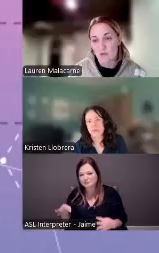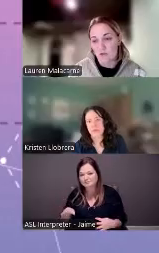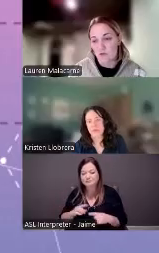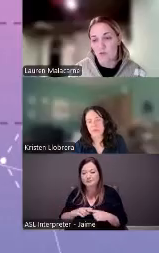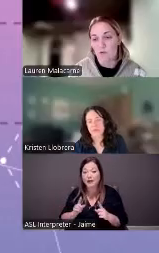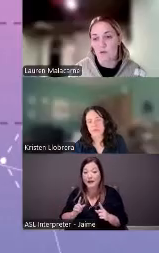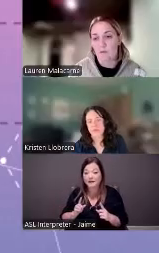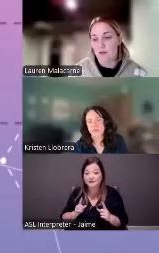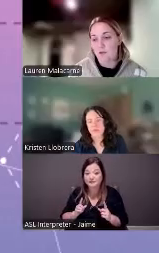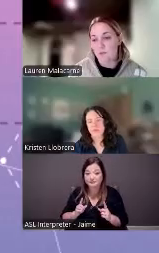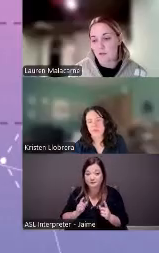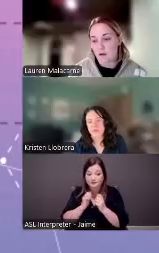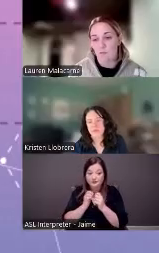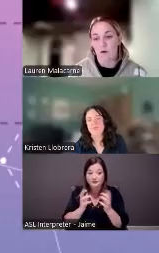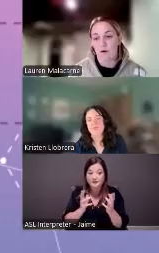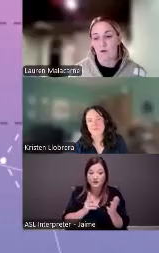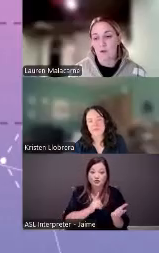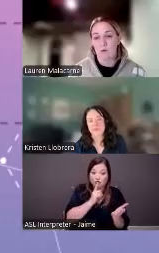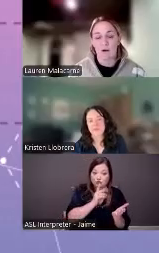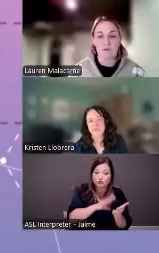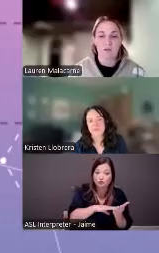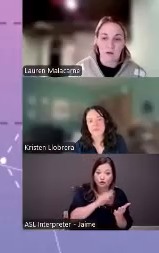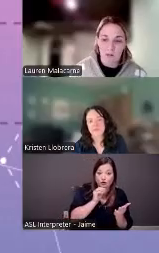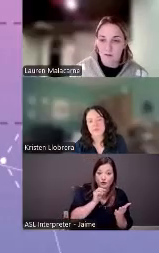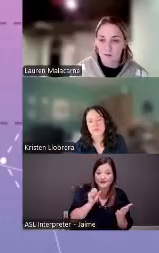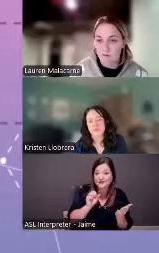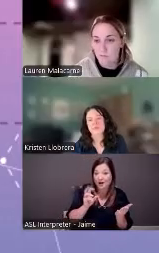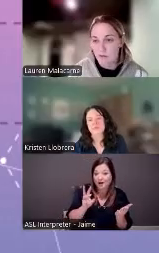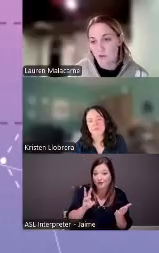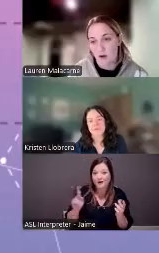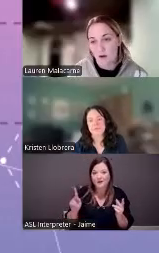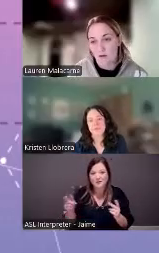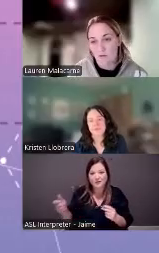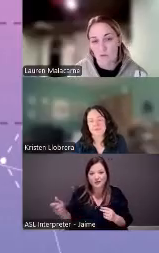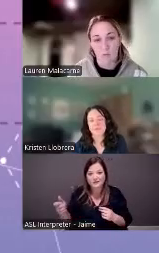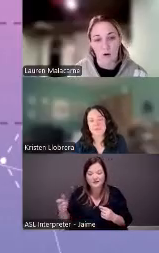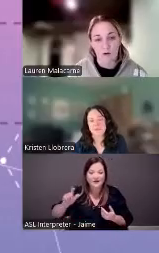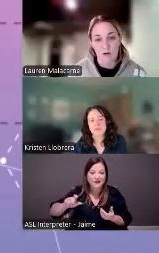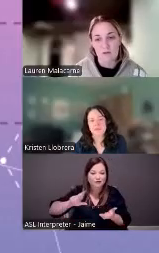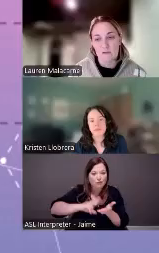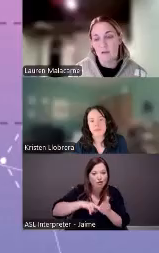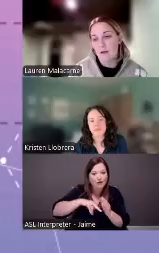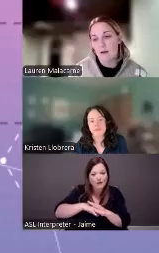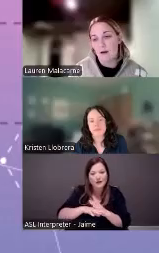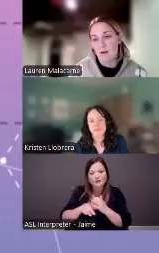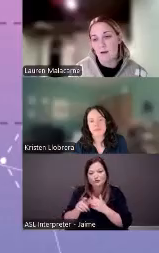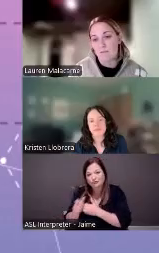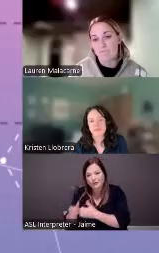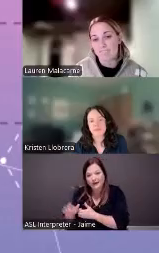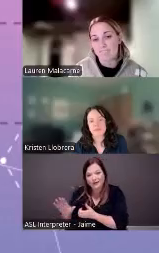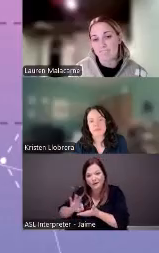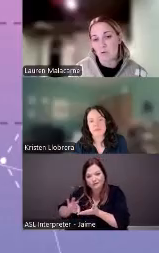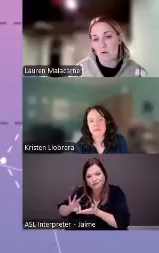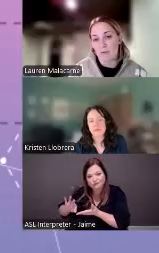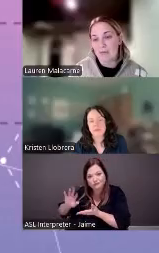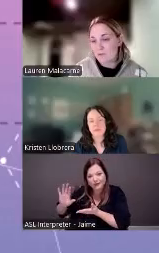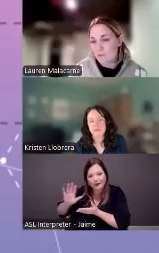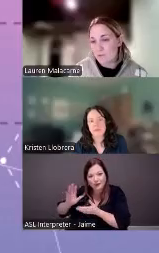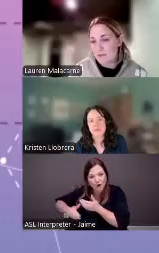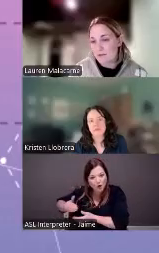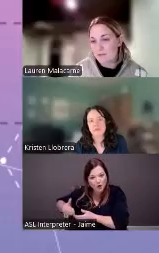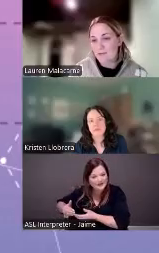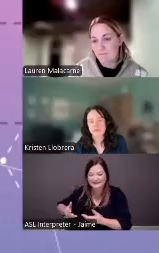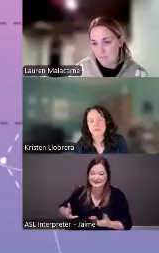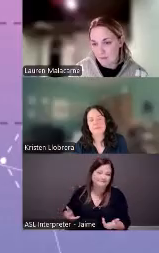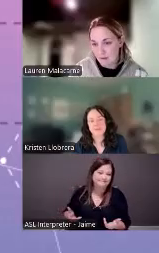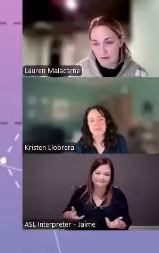put it into like true learning management software where people have to log in and we can track individual progress, we can't do